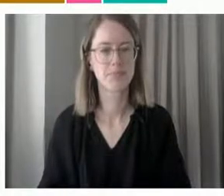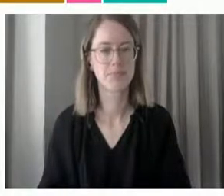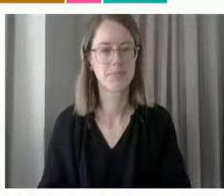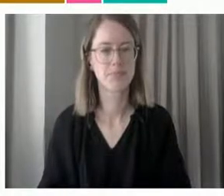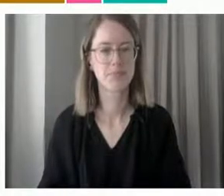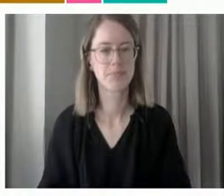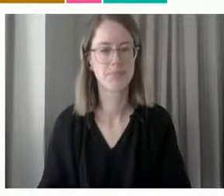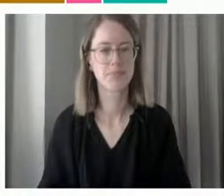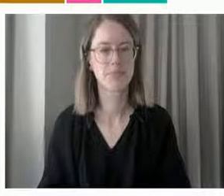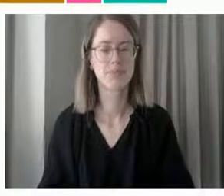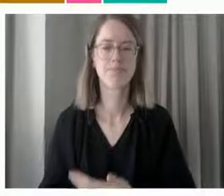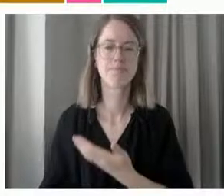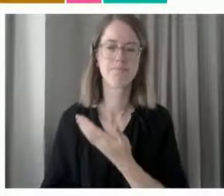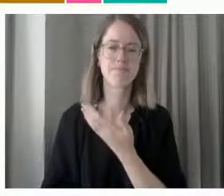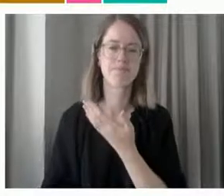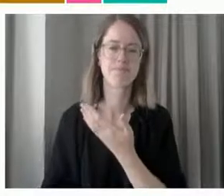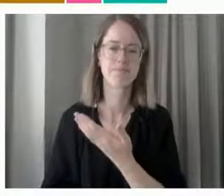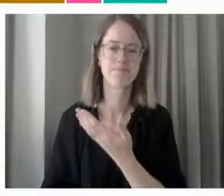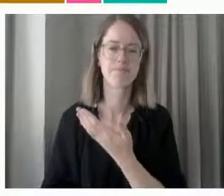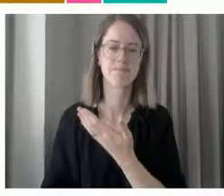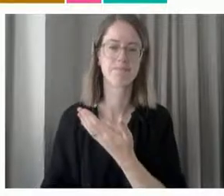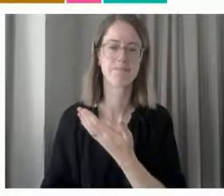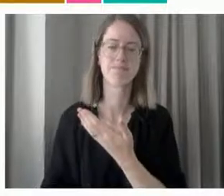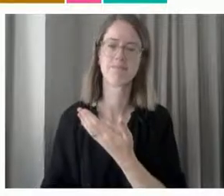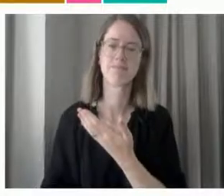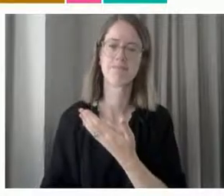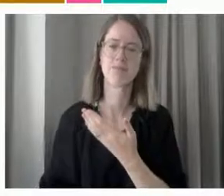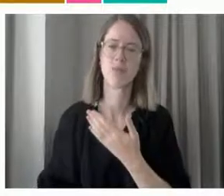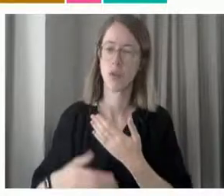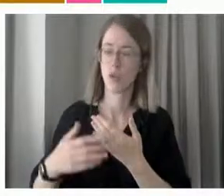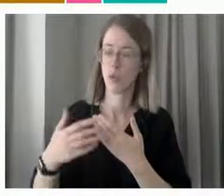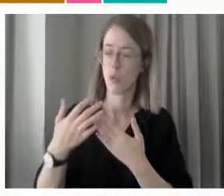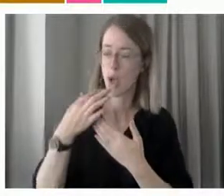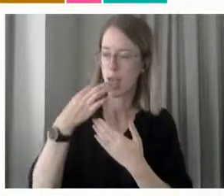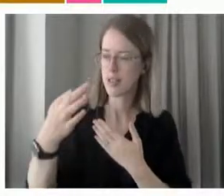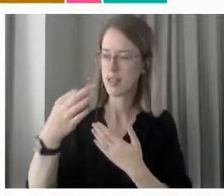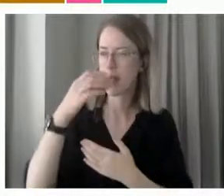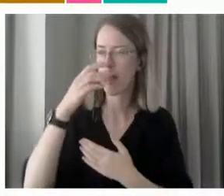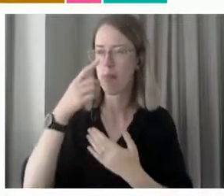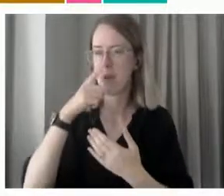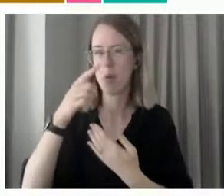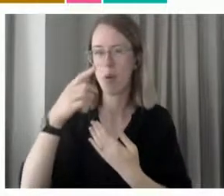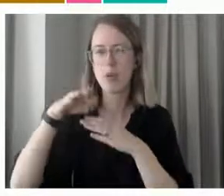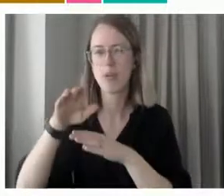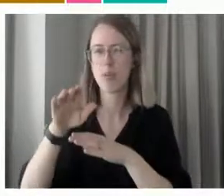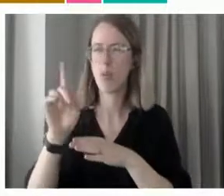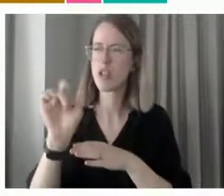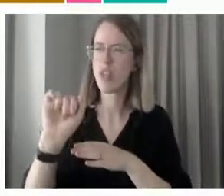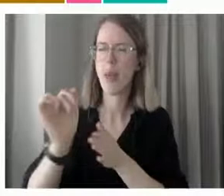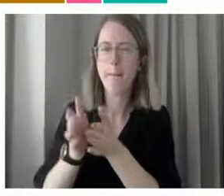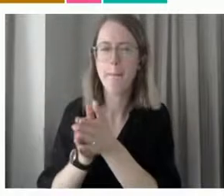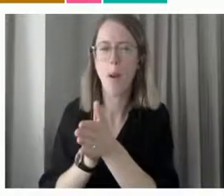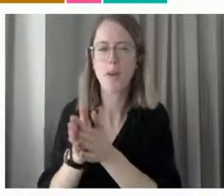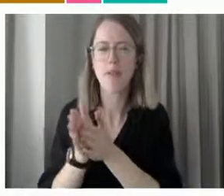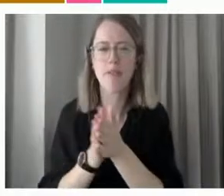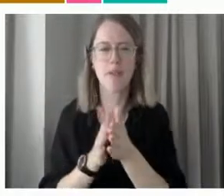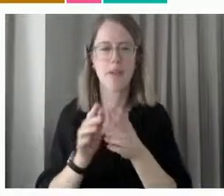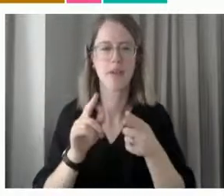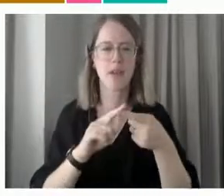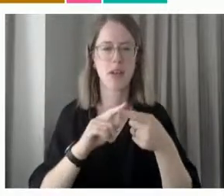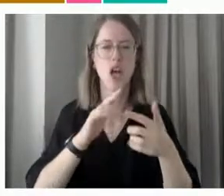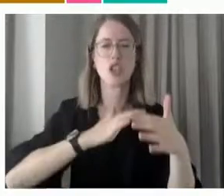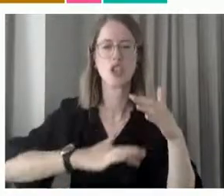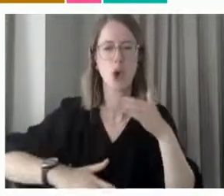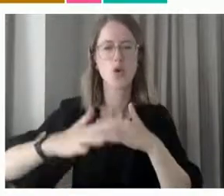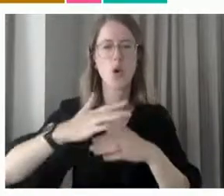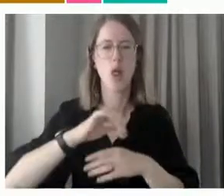like the whole of New Zealand, when we ask people for all of their motives, we get social coming out at